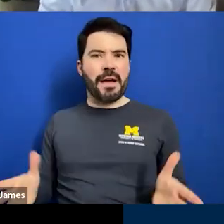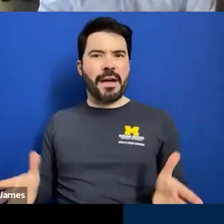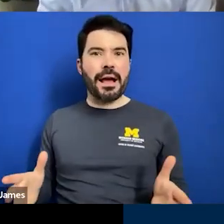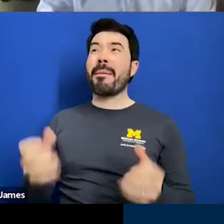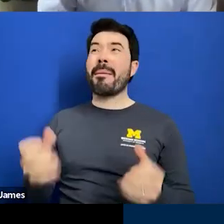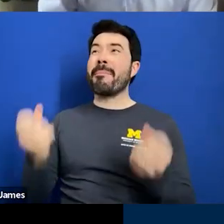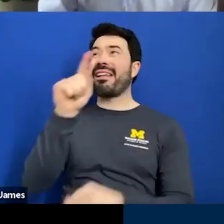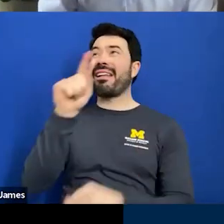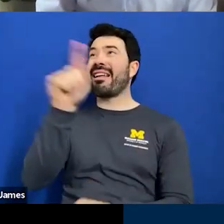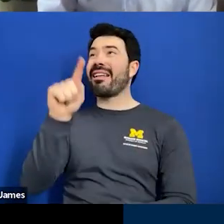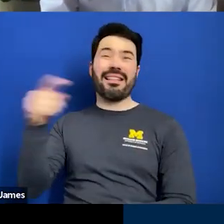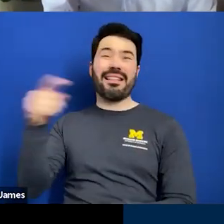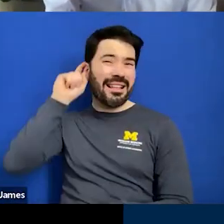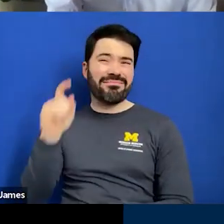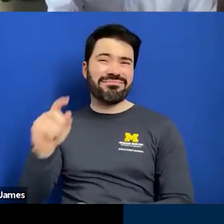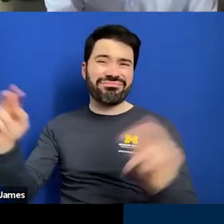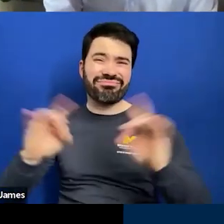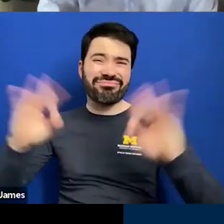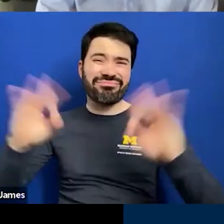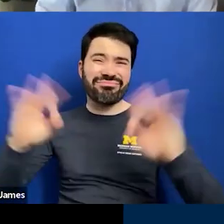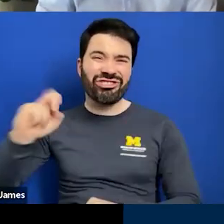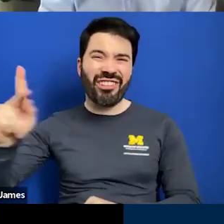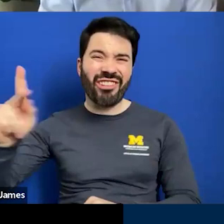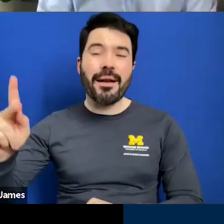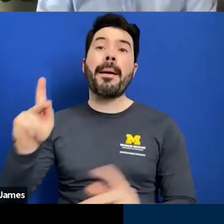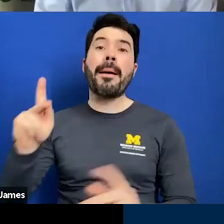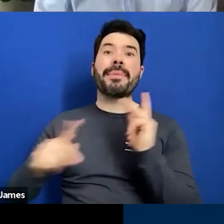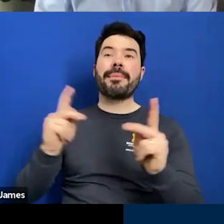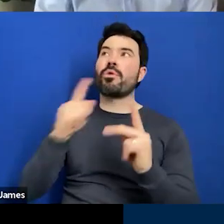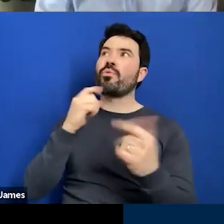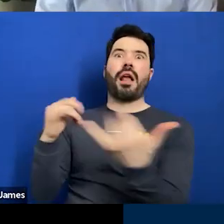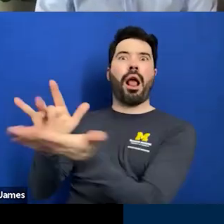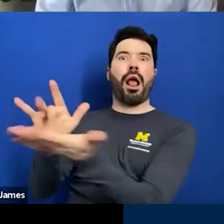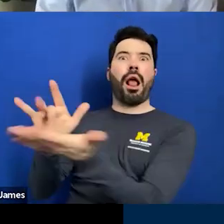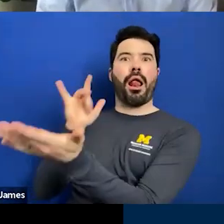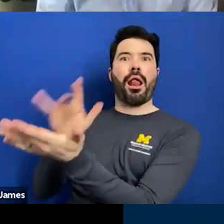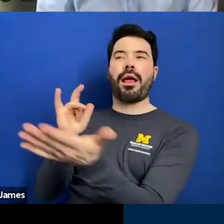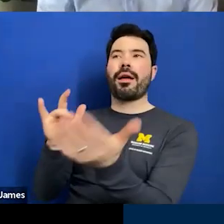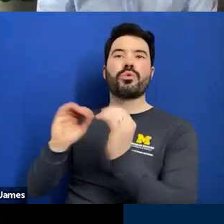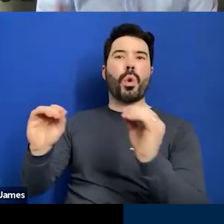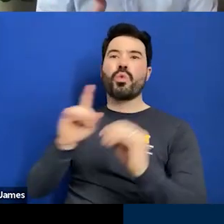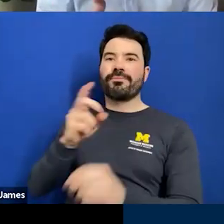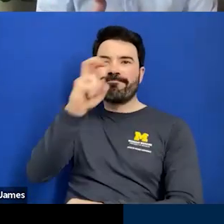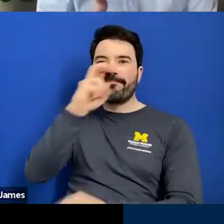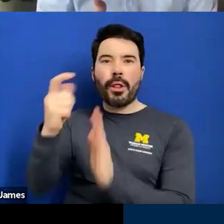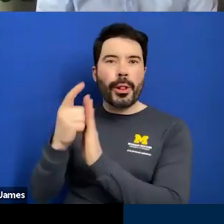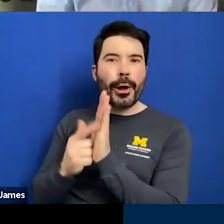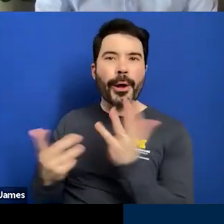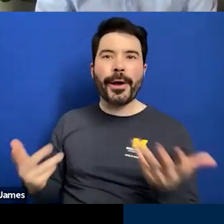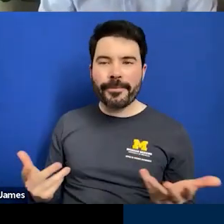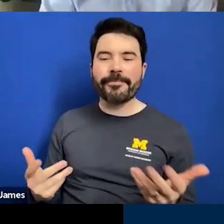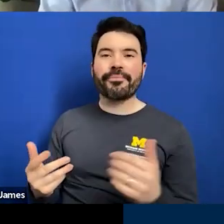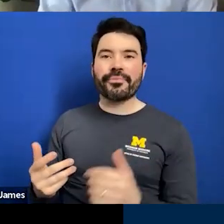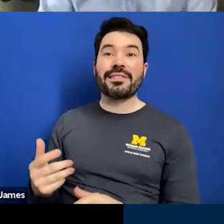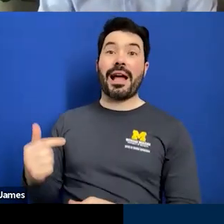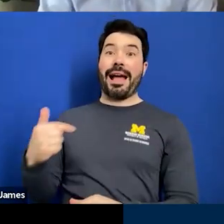same. People are taking advantage of the regulatory environment. So I generally prefer to